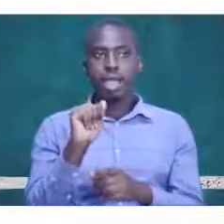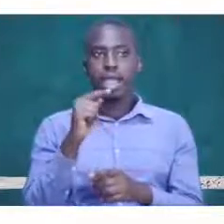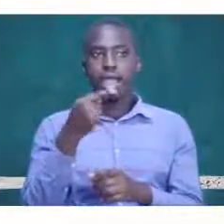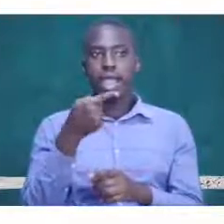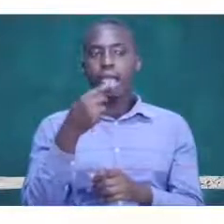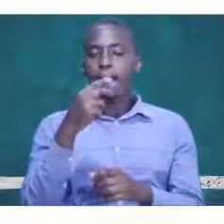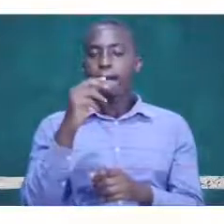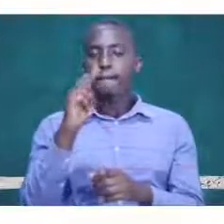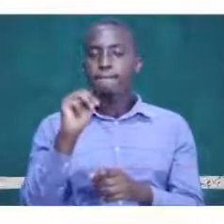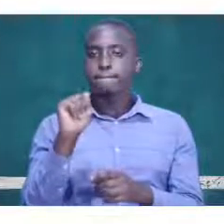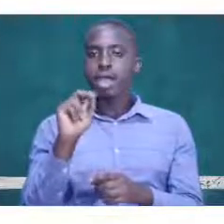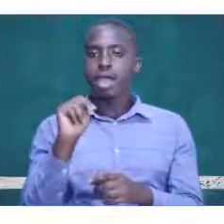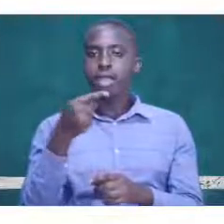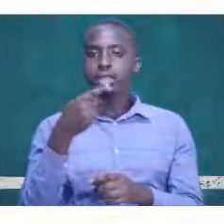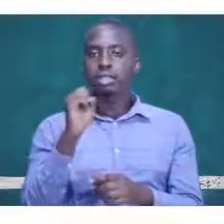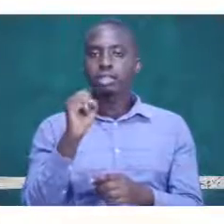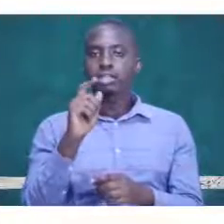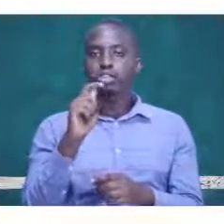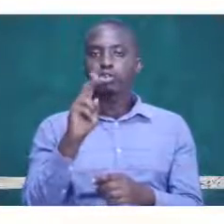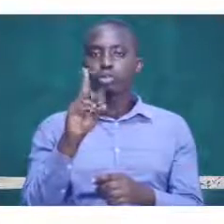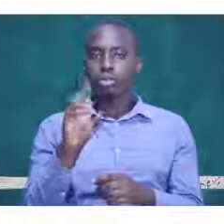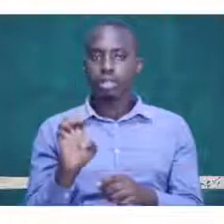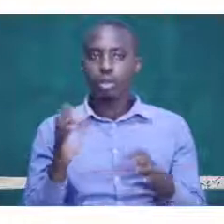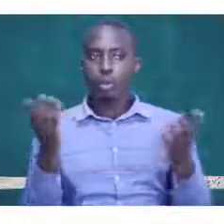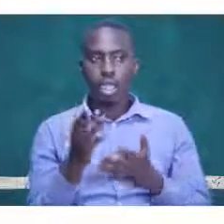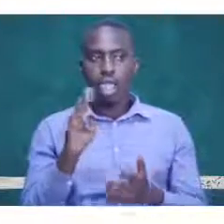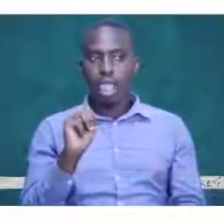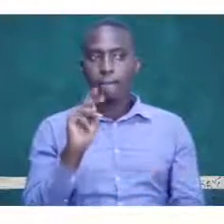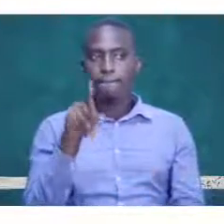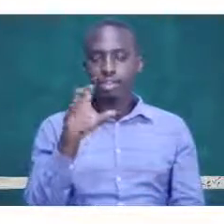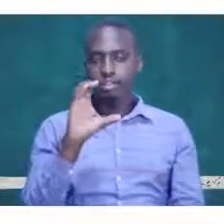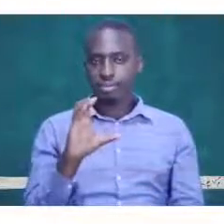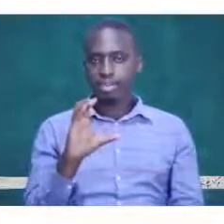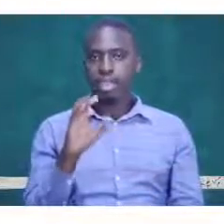multiplier where MPC is 40%.